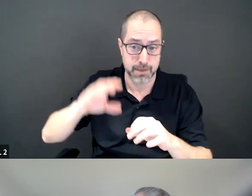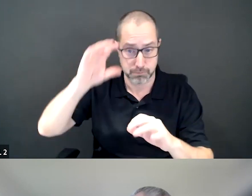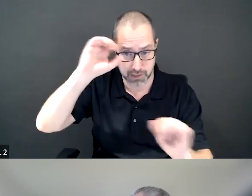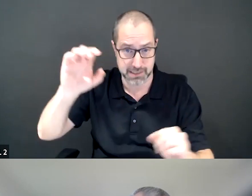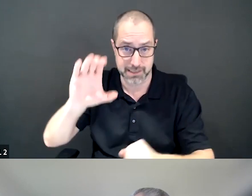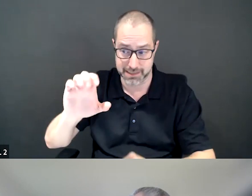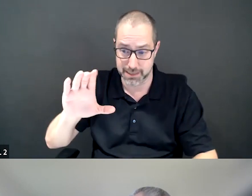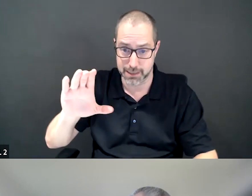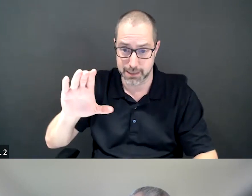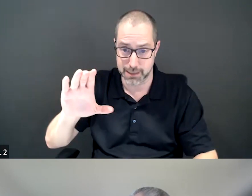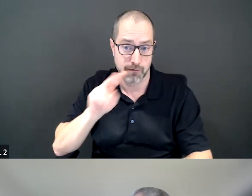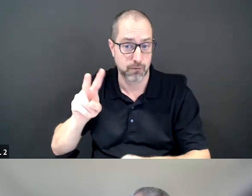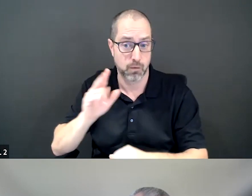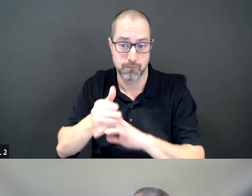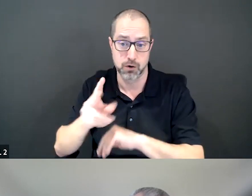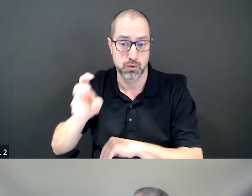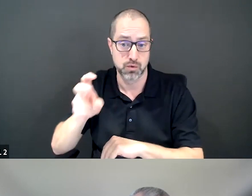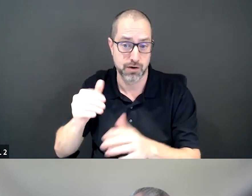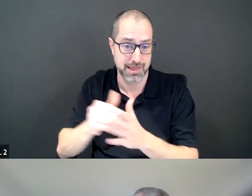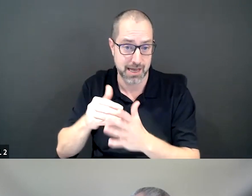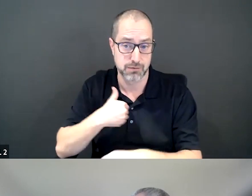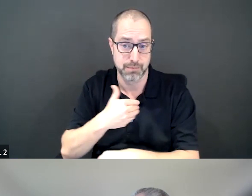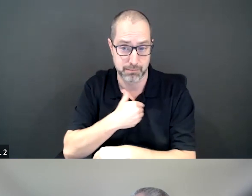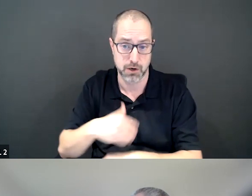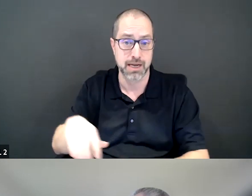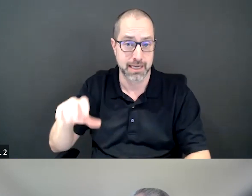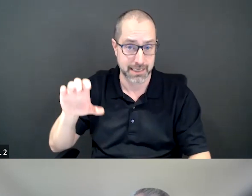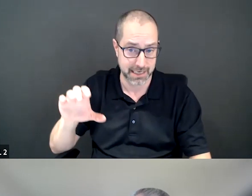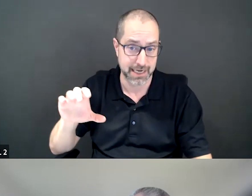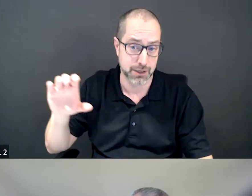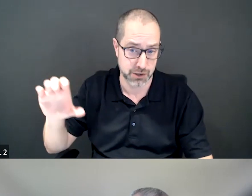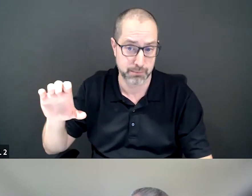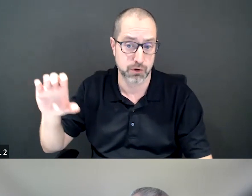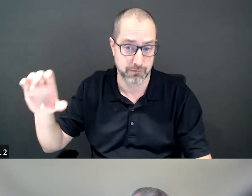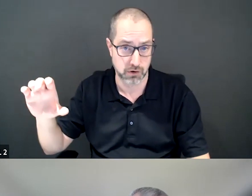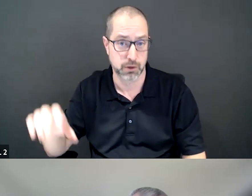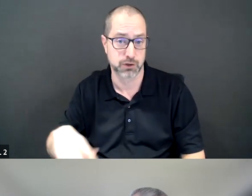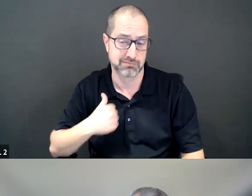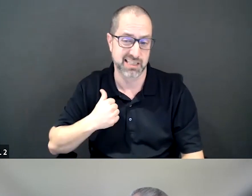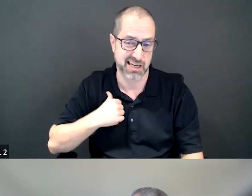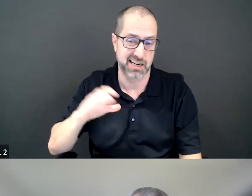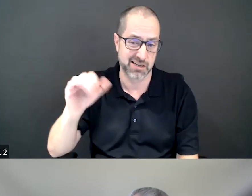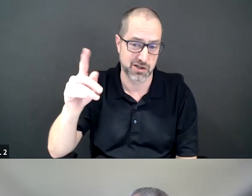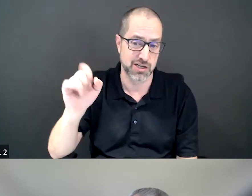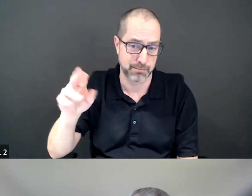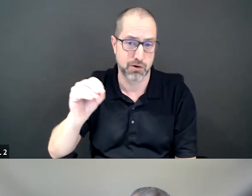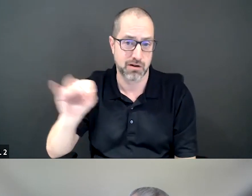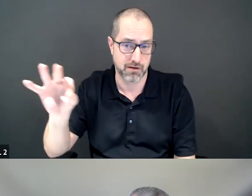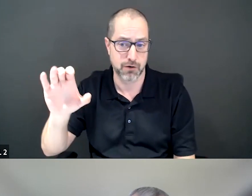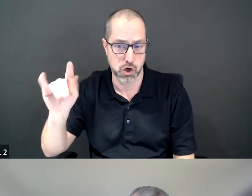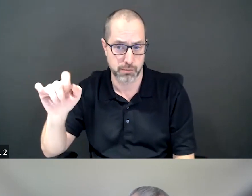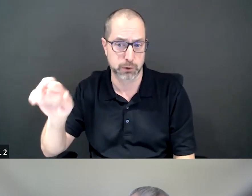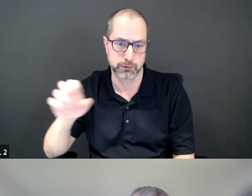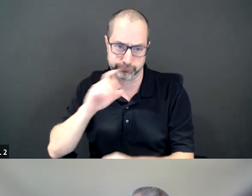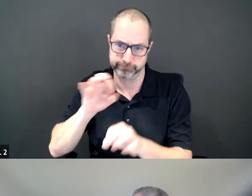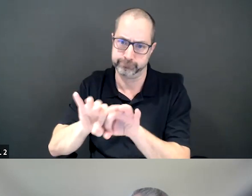of the 200,000 member Canadian Chamber of Commerce. That's a tremendous force in our society and in our economy.